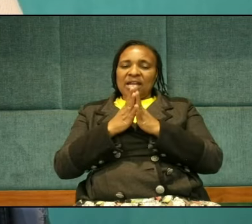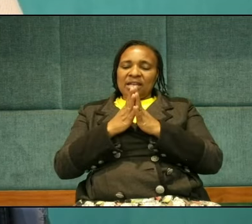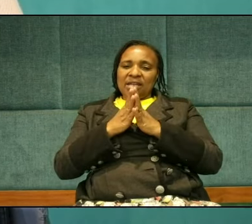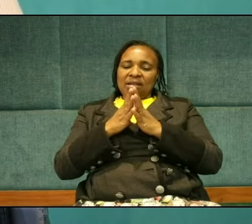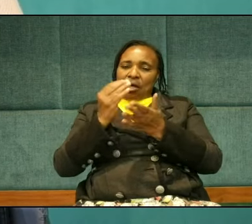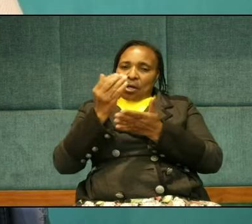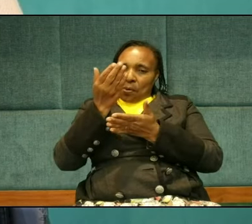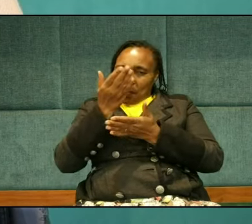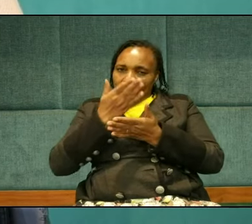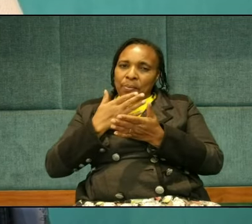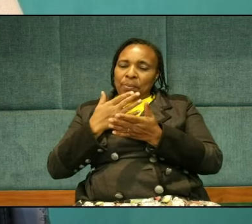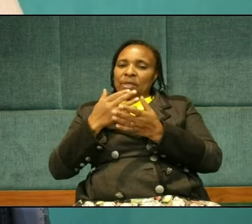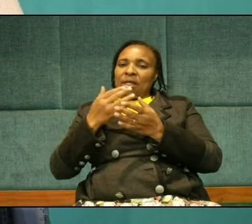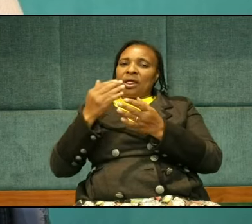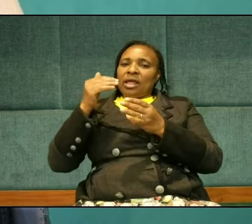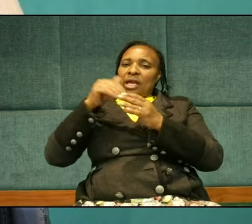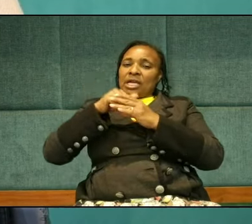enchanters